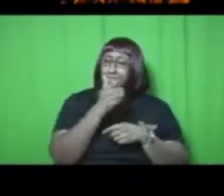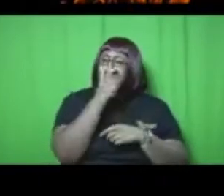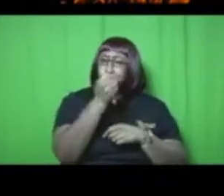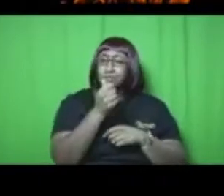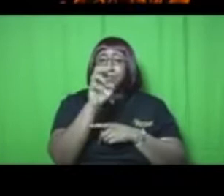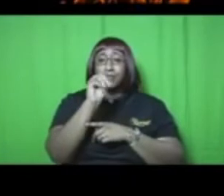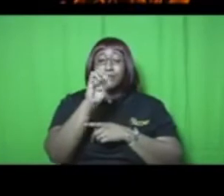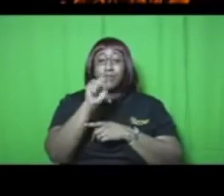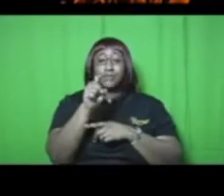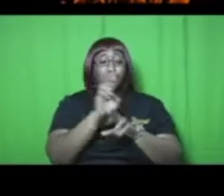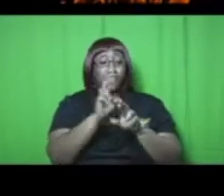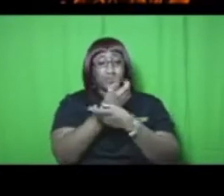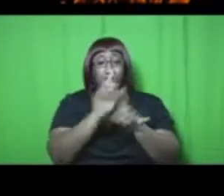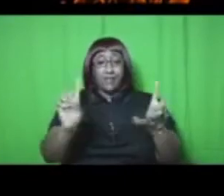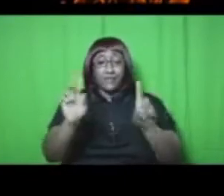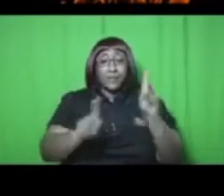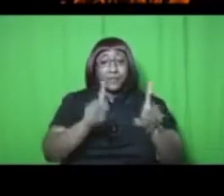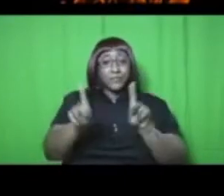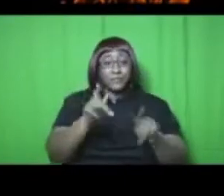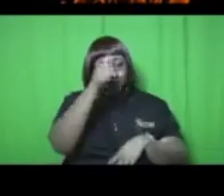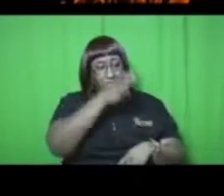When Moses got ready to deliver the people,